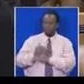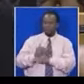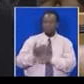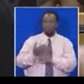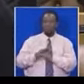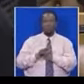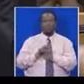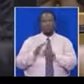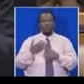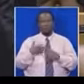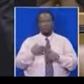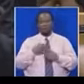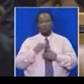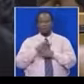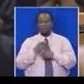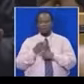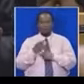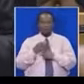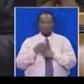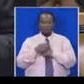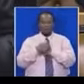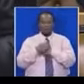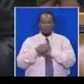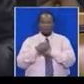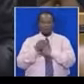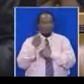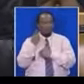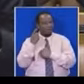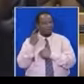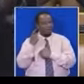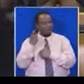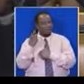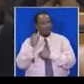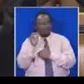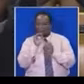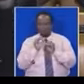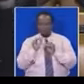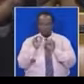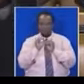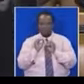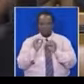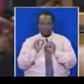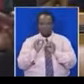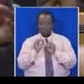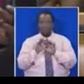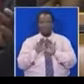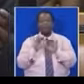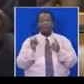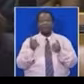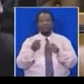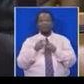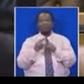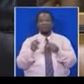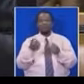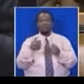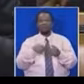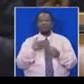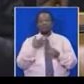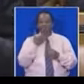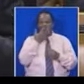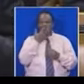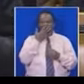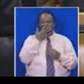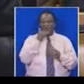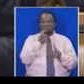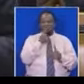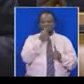not make noise at all. And it comes in different flavors. If you